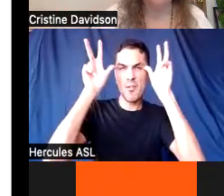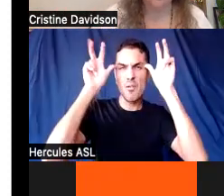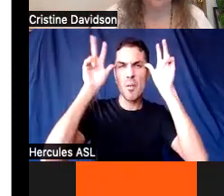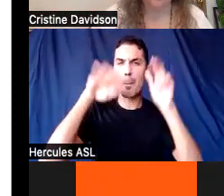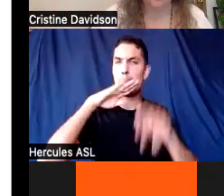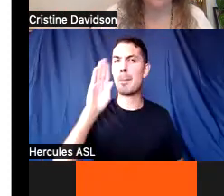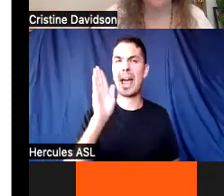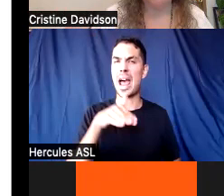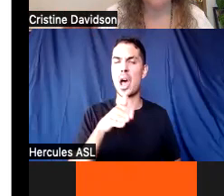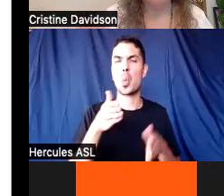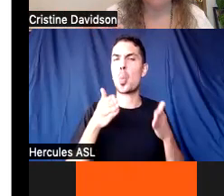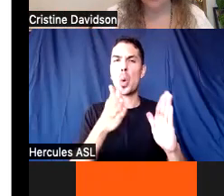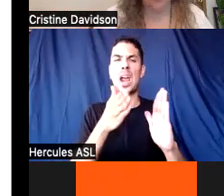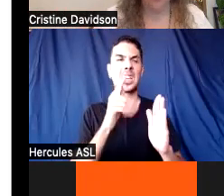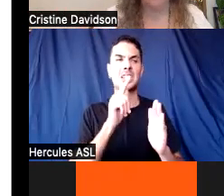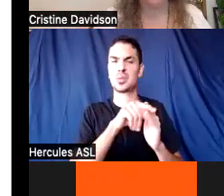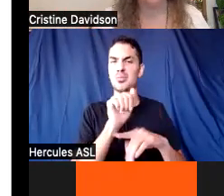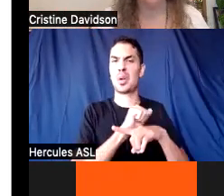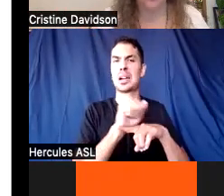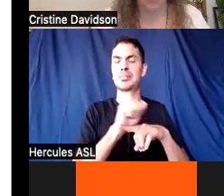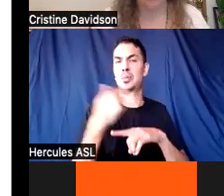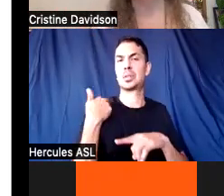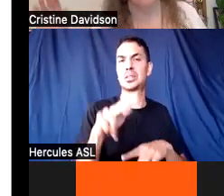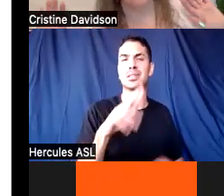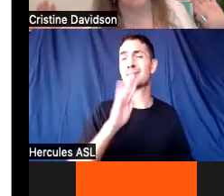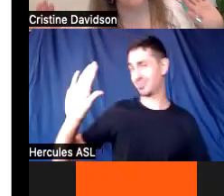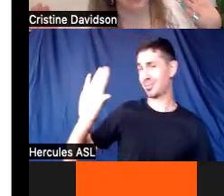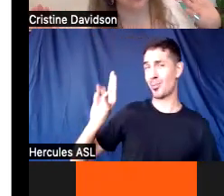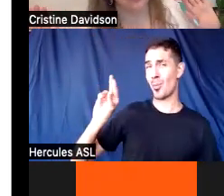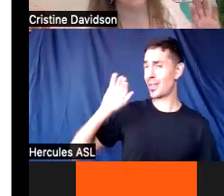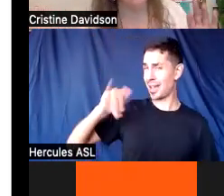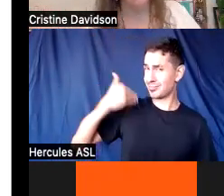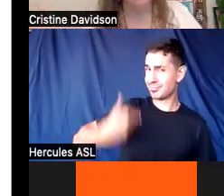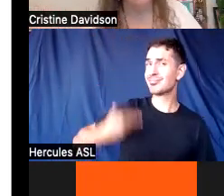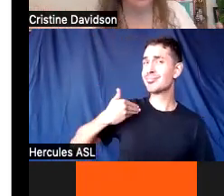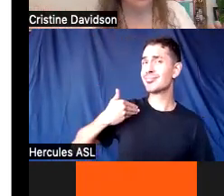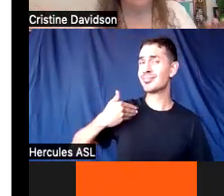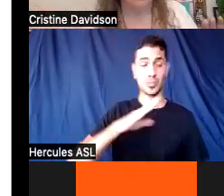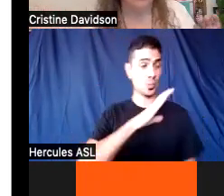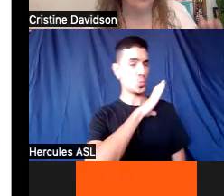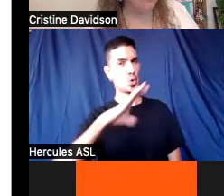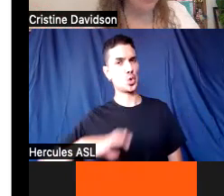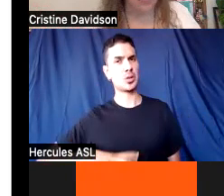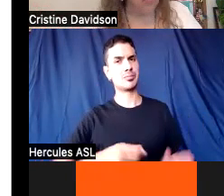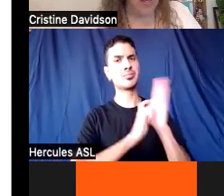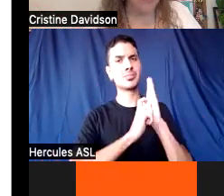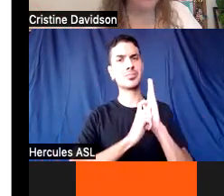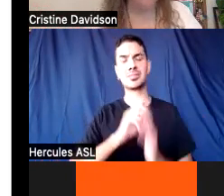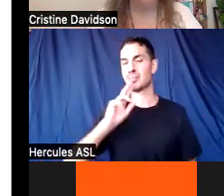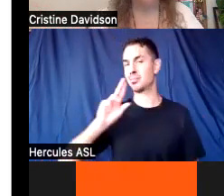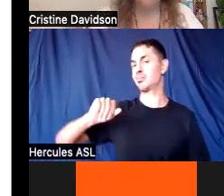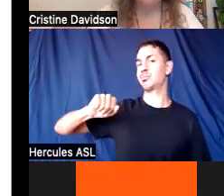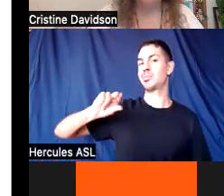quit and convert to Christianity. But that family said, no way, this is who we are. I'm making the story short. And the family said, no